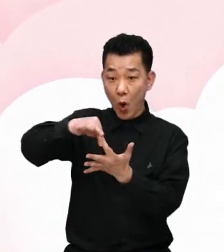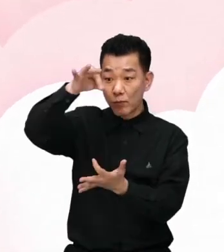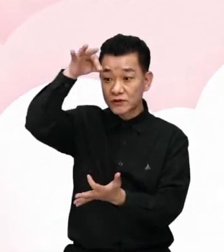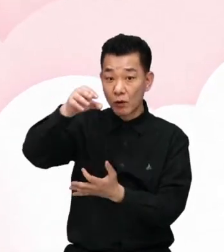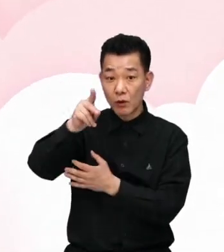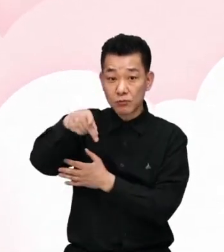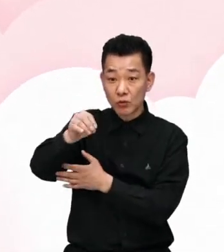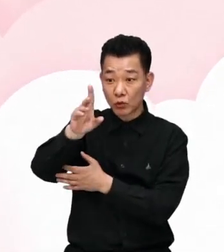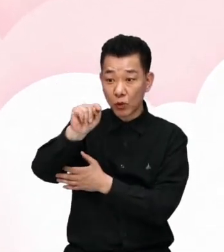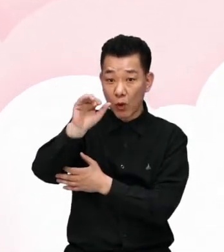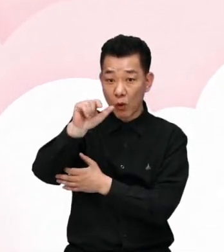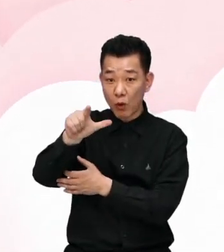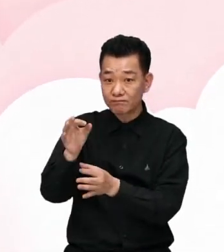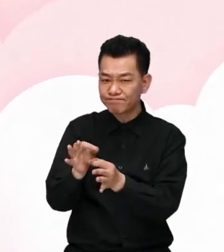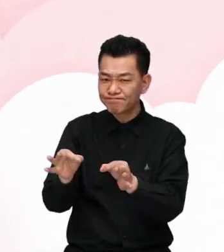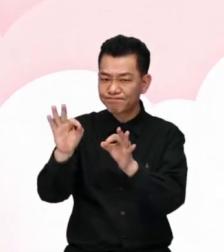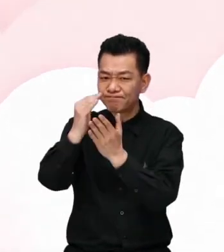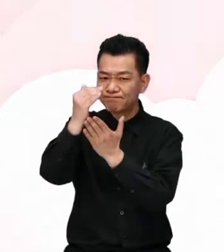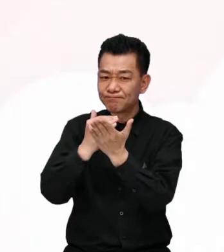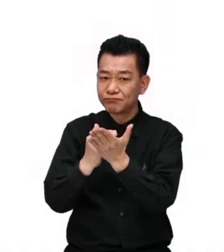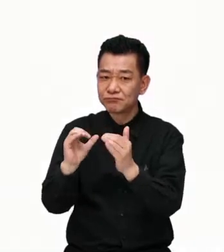Details of the optional protocol.